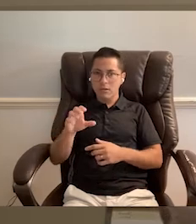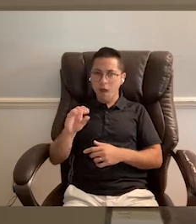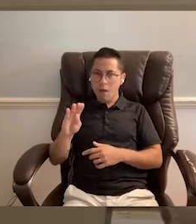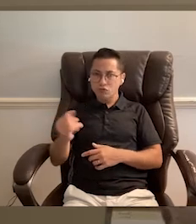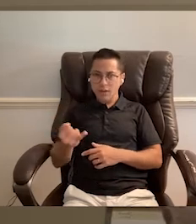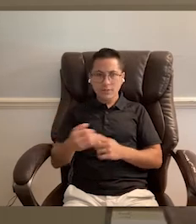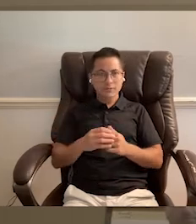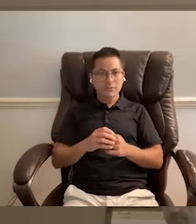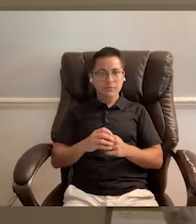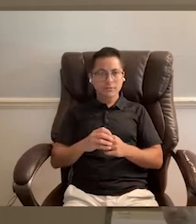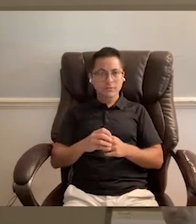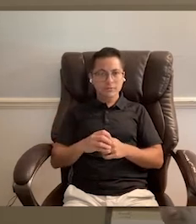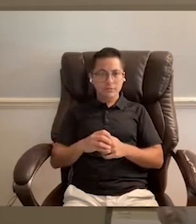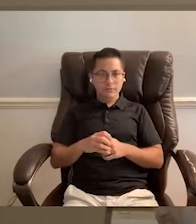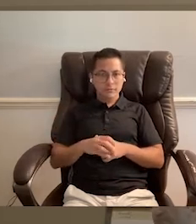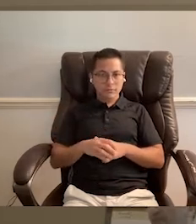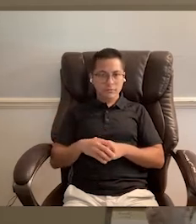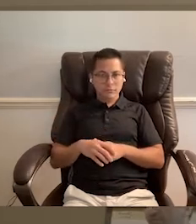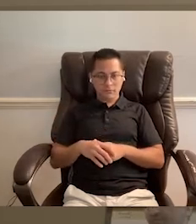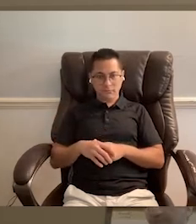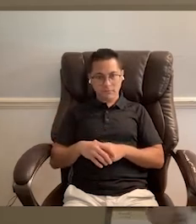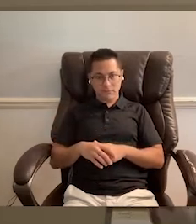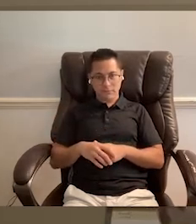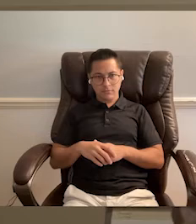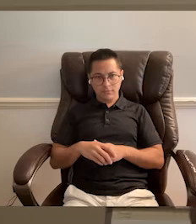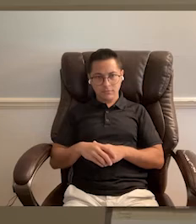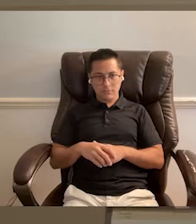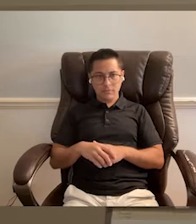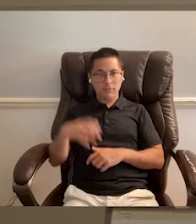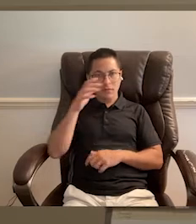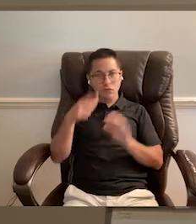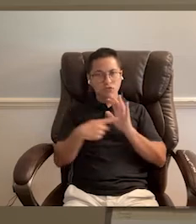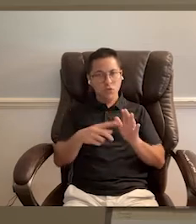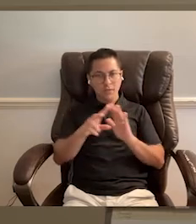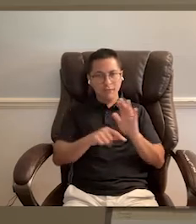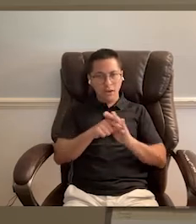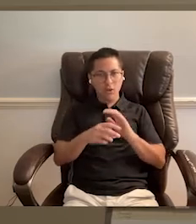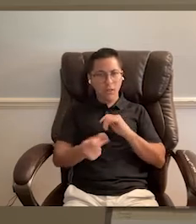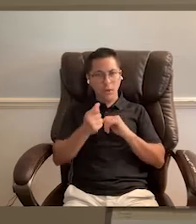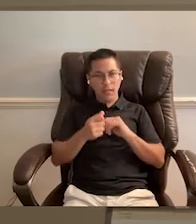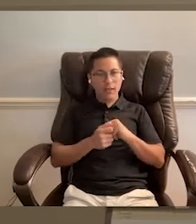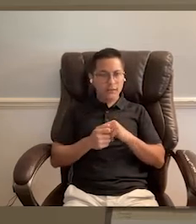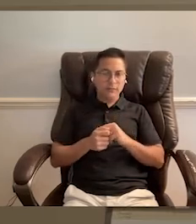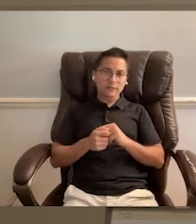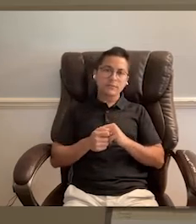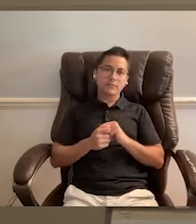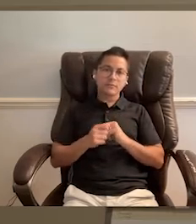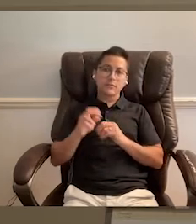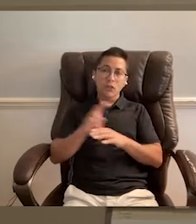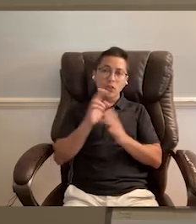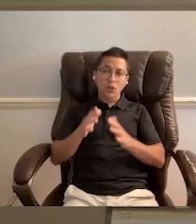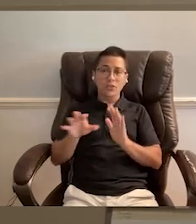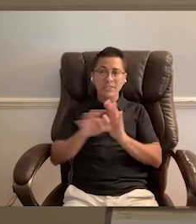right? What if a person can use their hands, right? So this is an interface where they can use their cell phone to control the